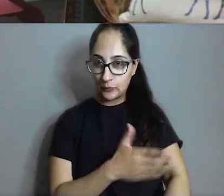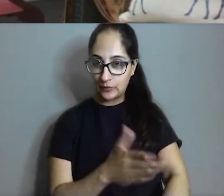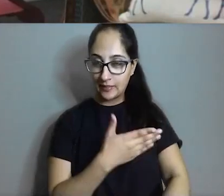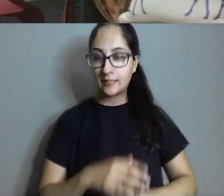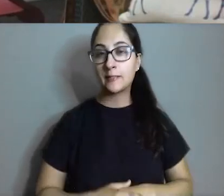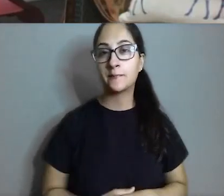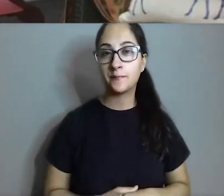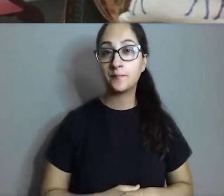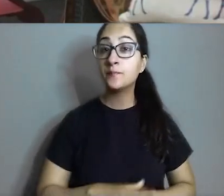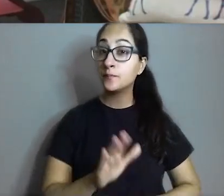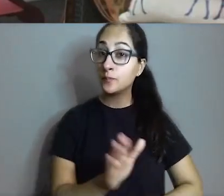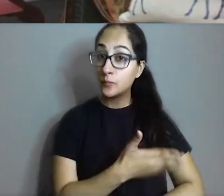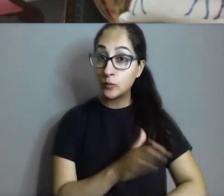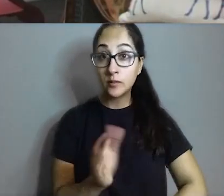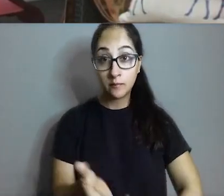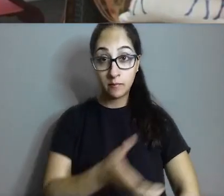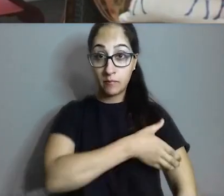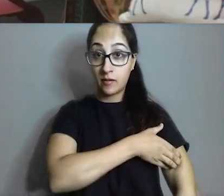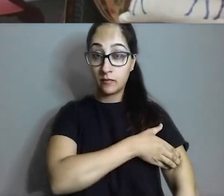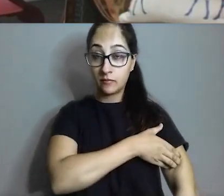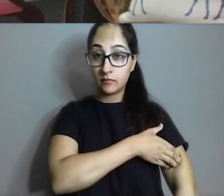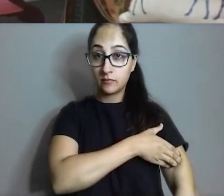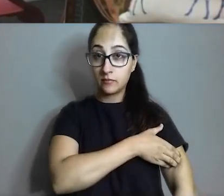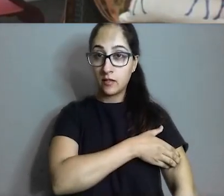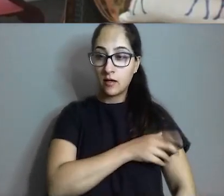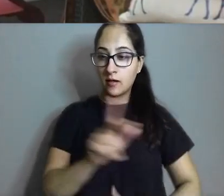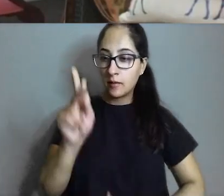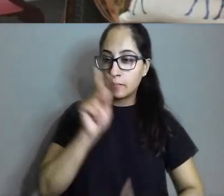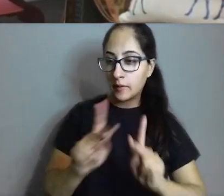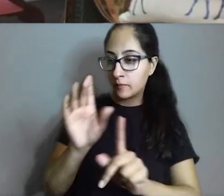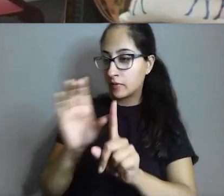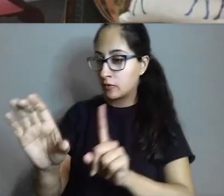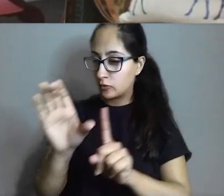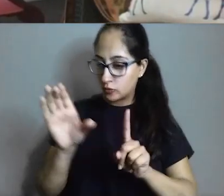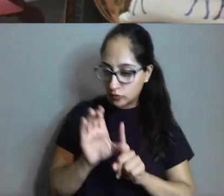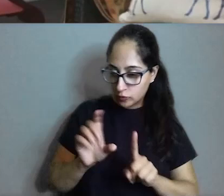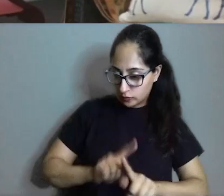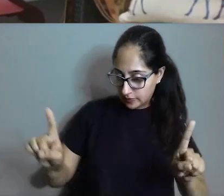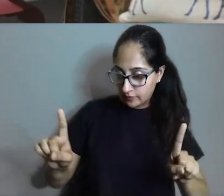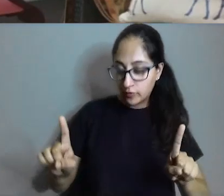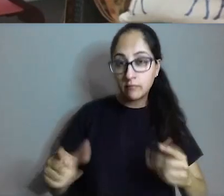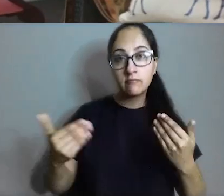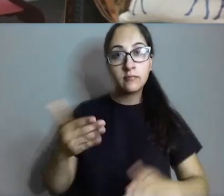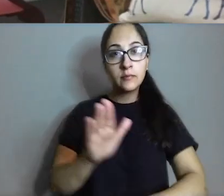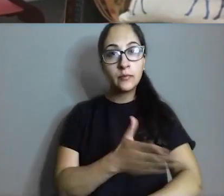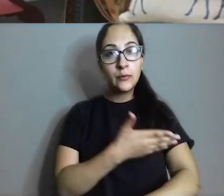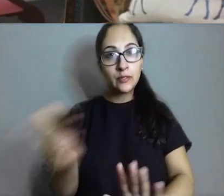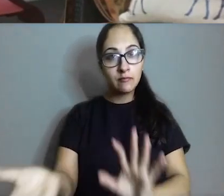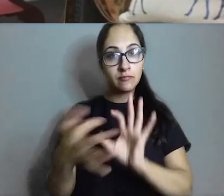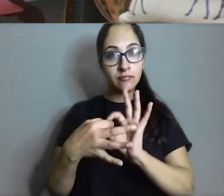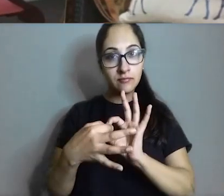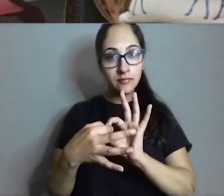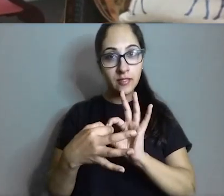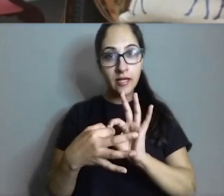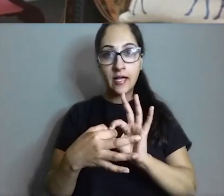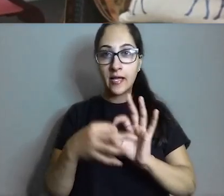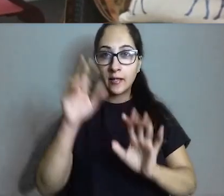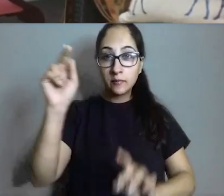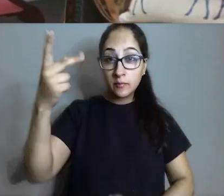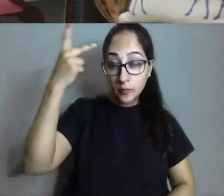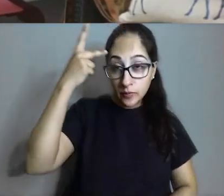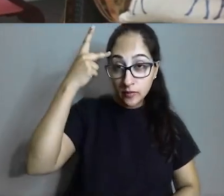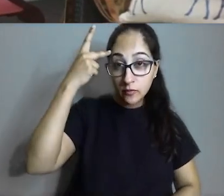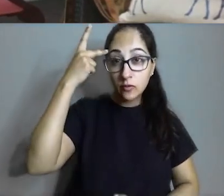weird. Because music has the power to break down barriers, carry social and political messages, and bring